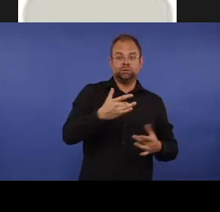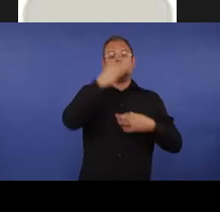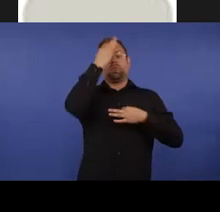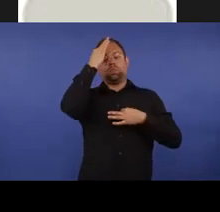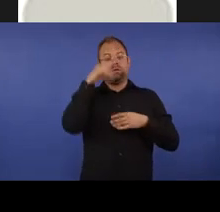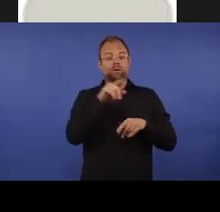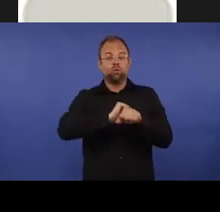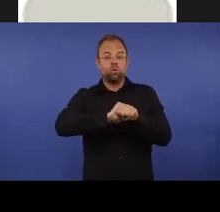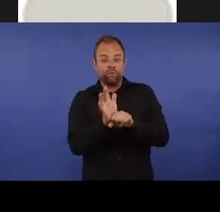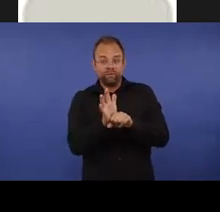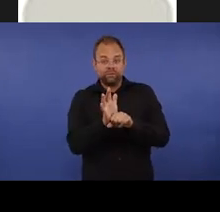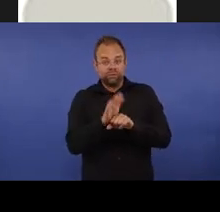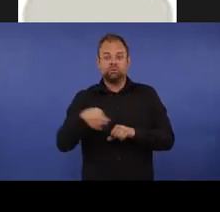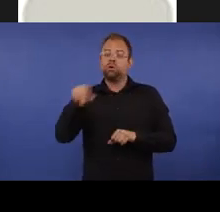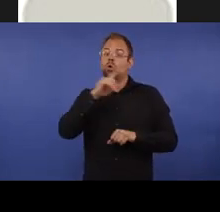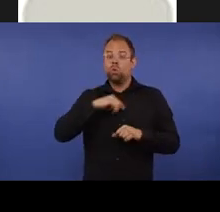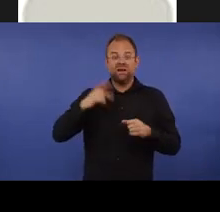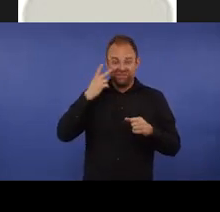all.